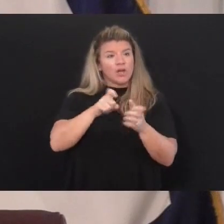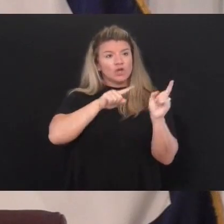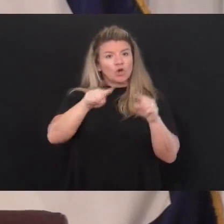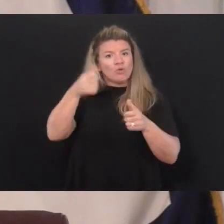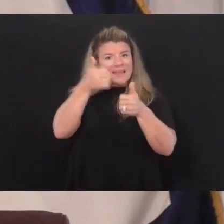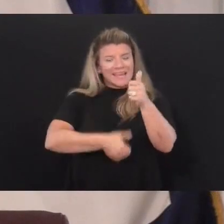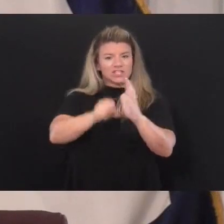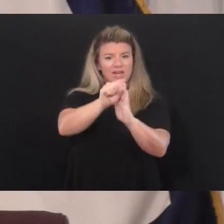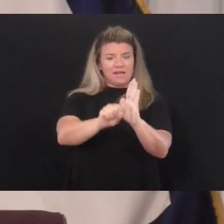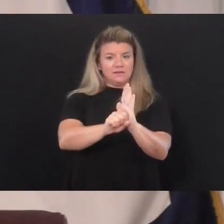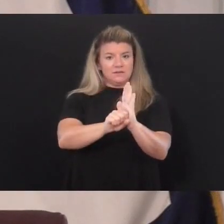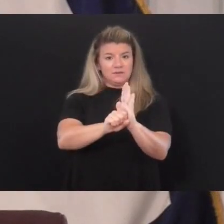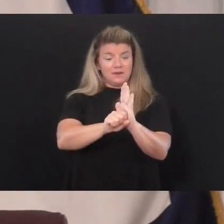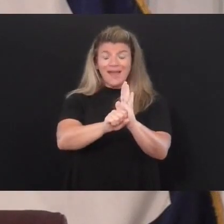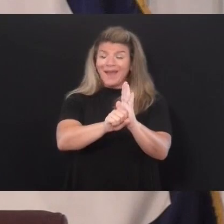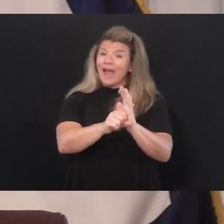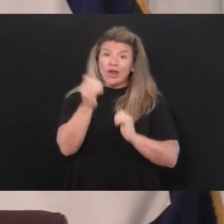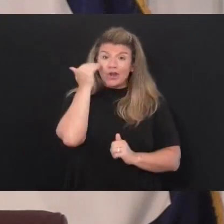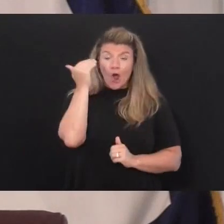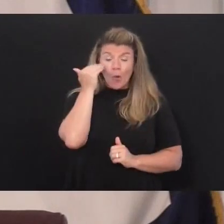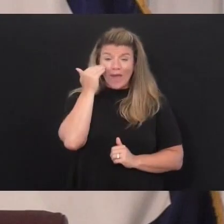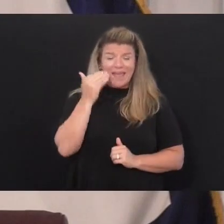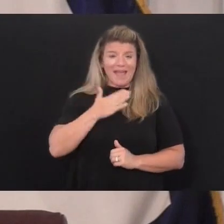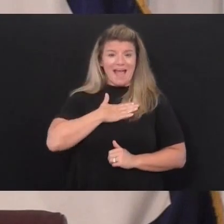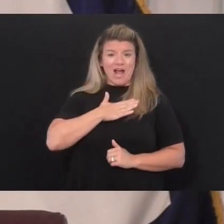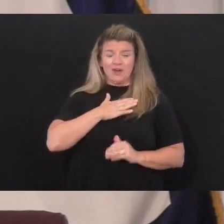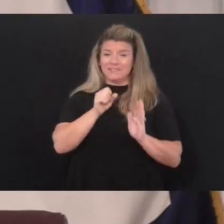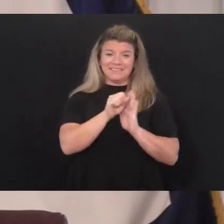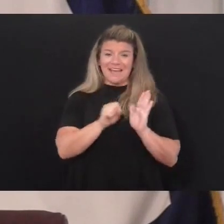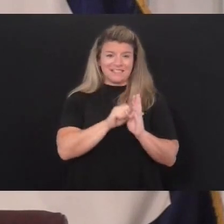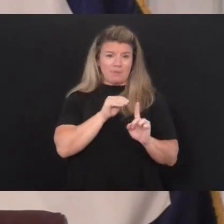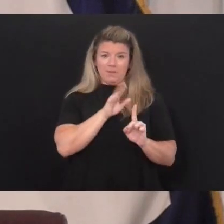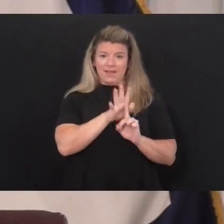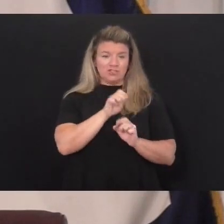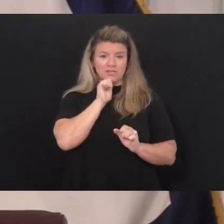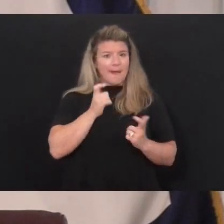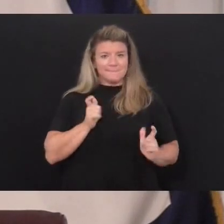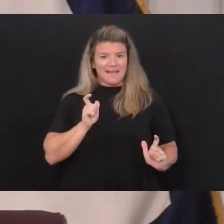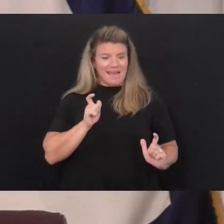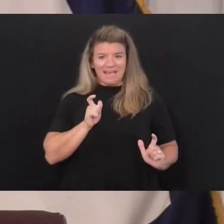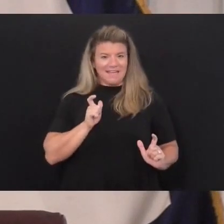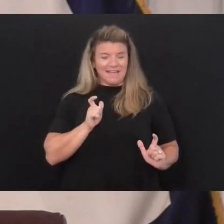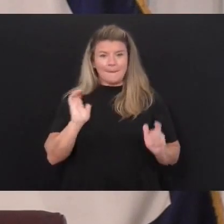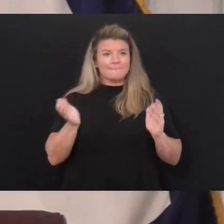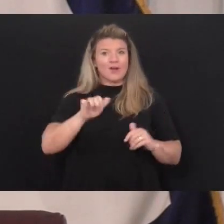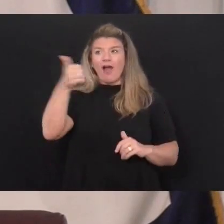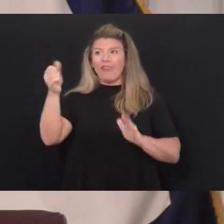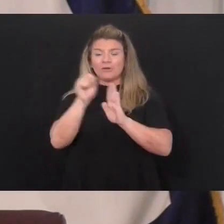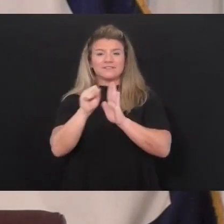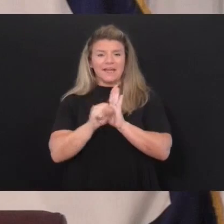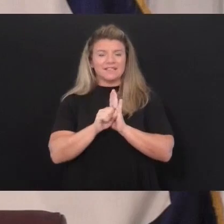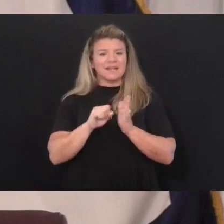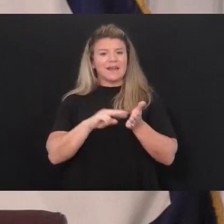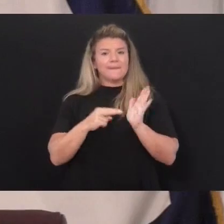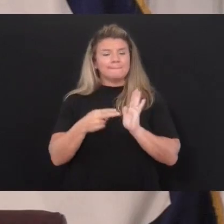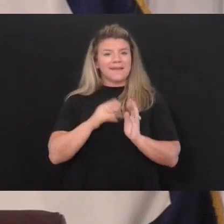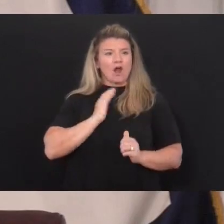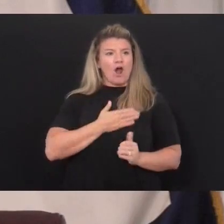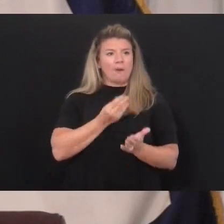PPE. I know folks are seeing a lot of national media related to PPE shortages beginning to develop